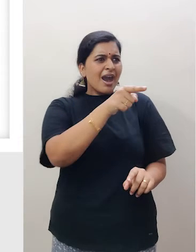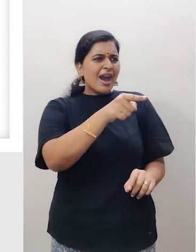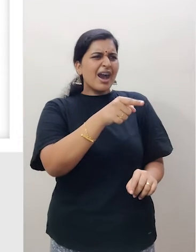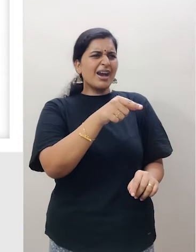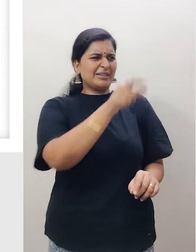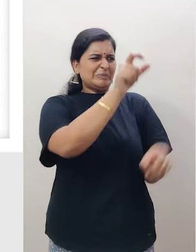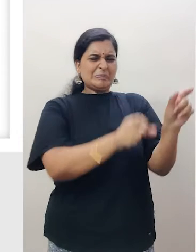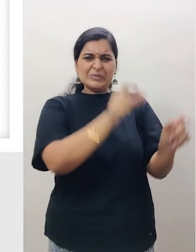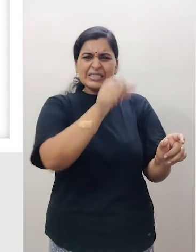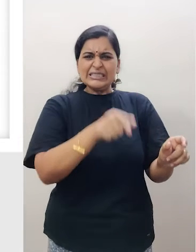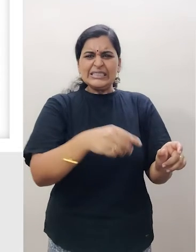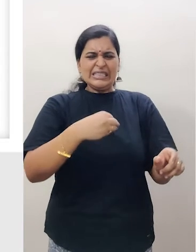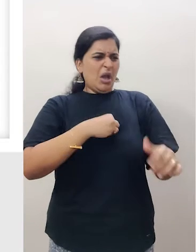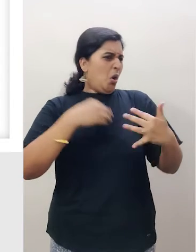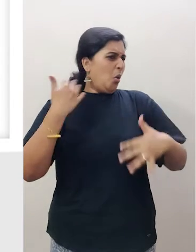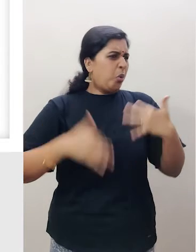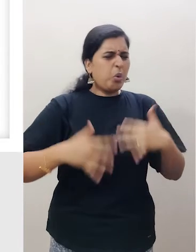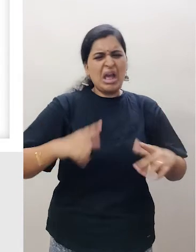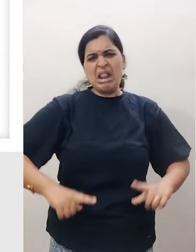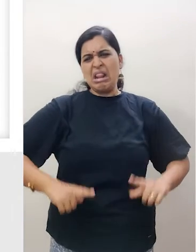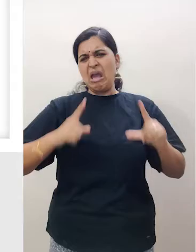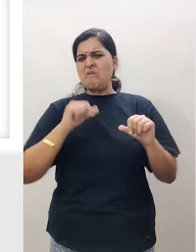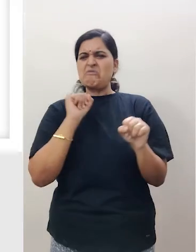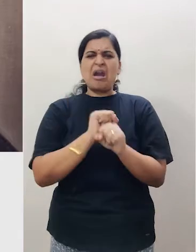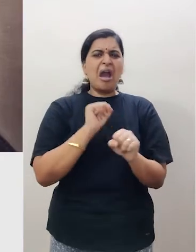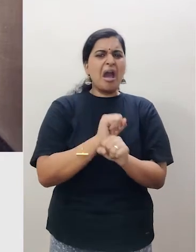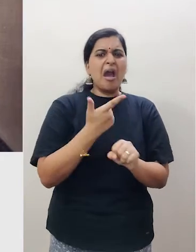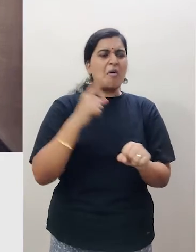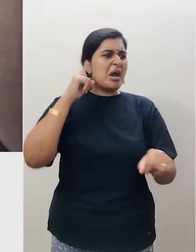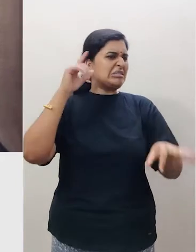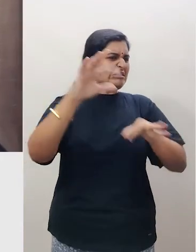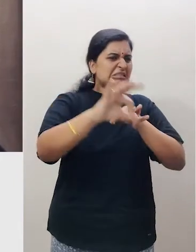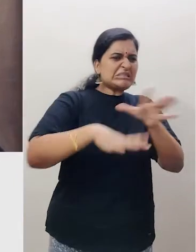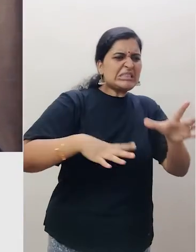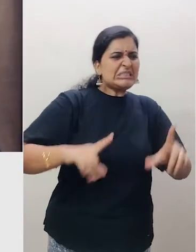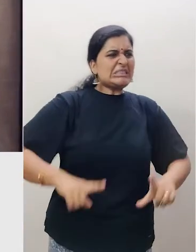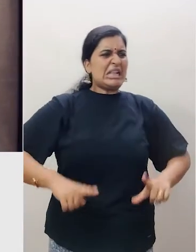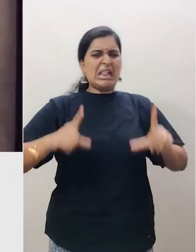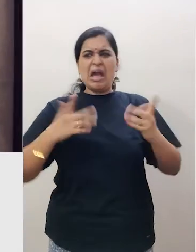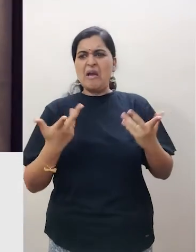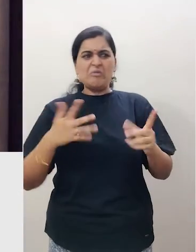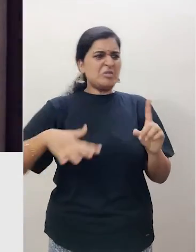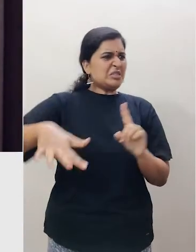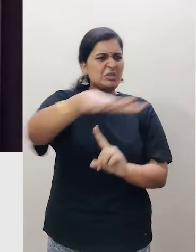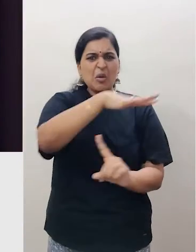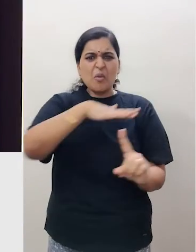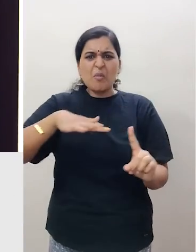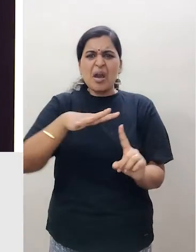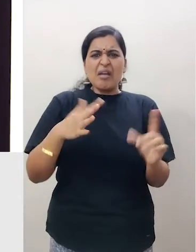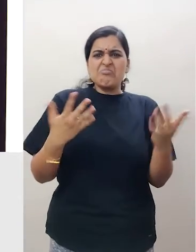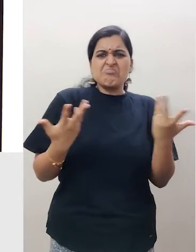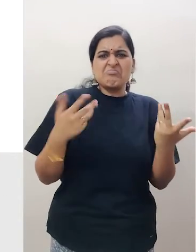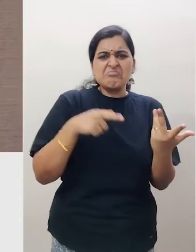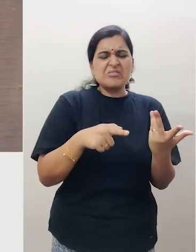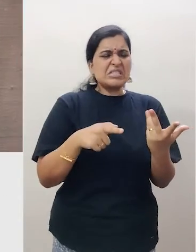urban populations, the challenges of living in a city. And if we think about the social context during which it was painted,